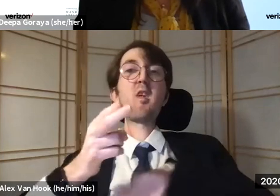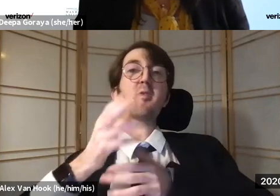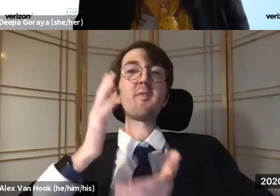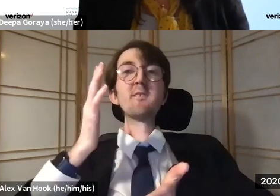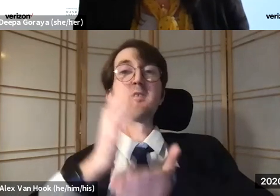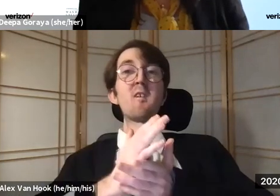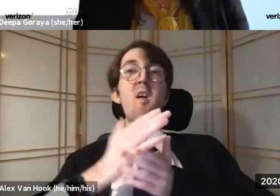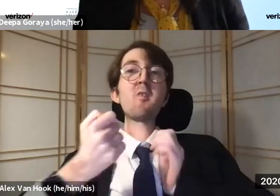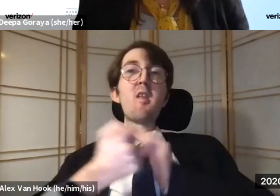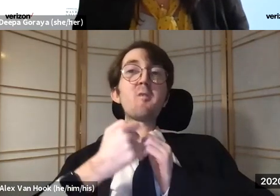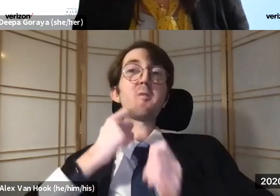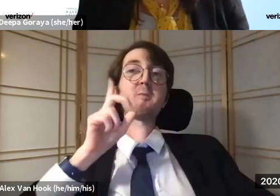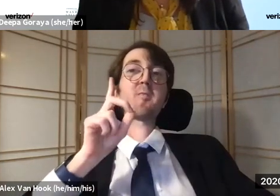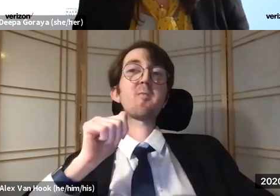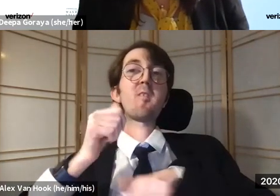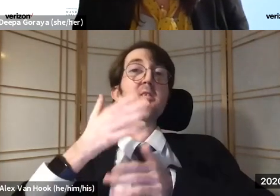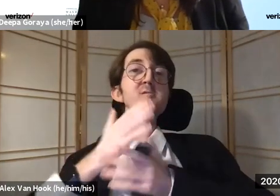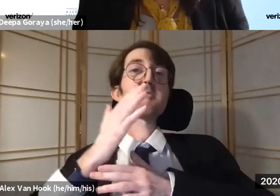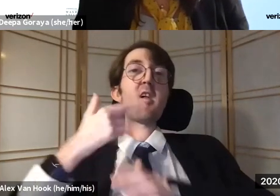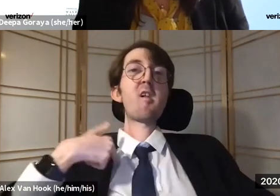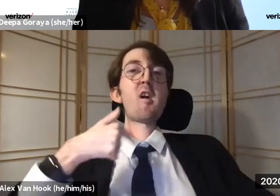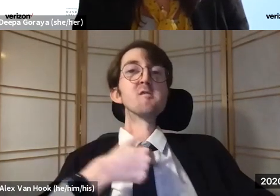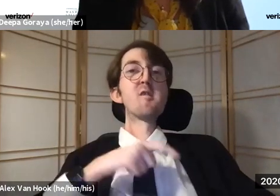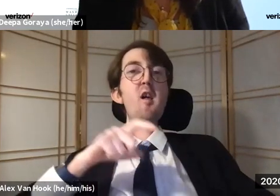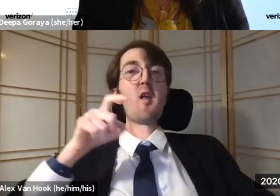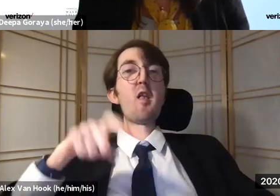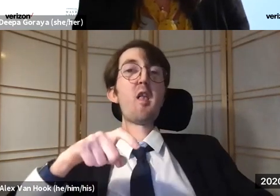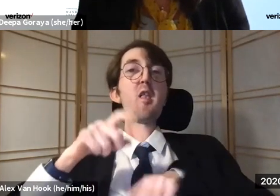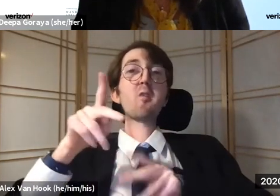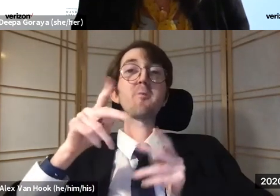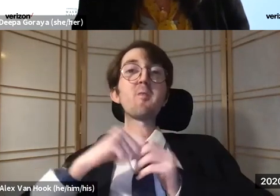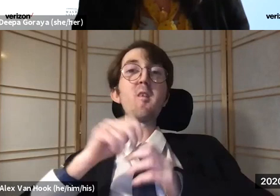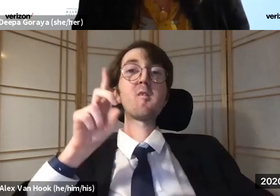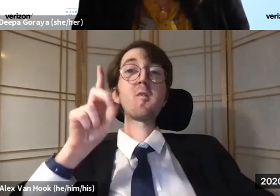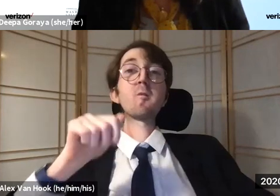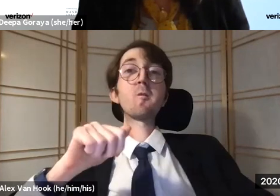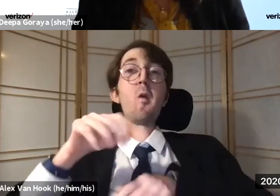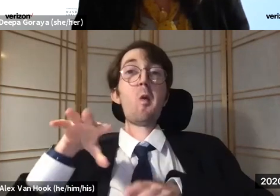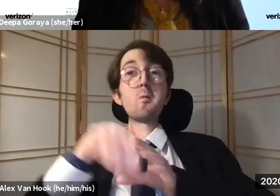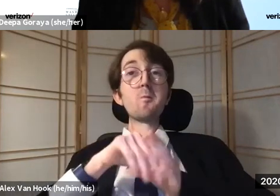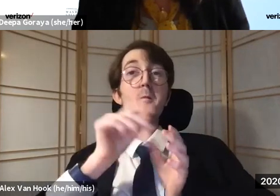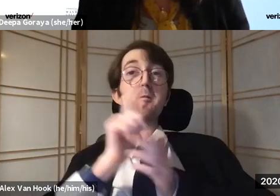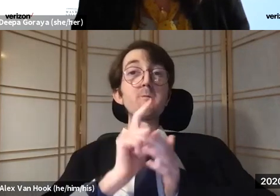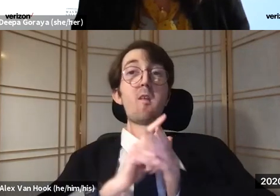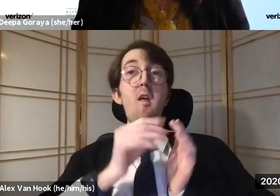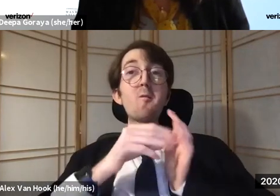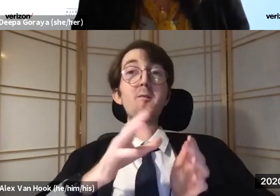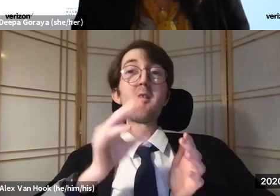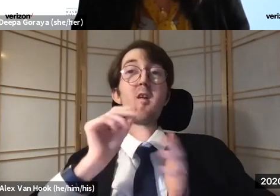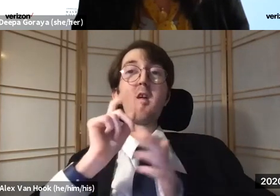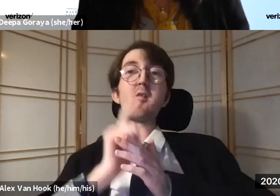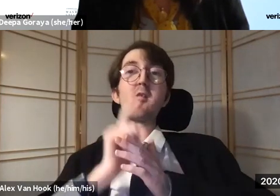We must never stop advocating for disability rights. And we need more people